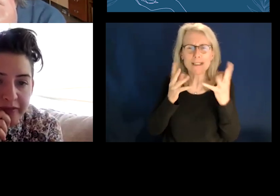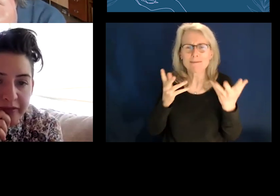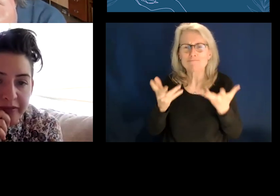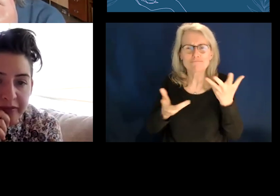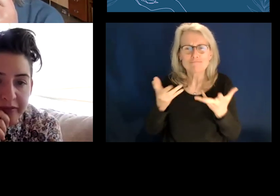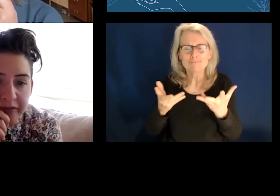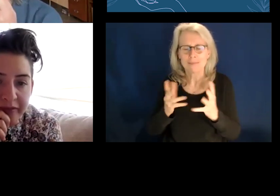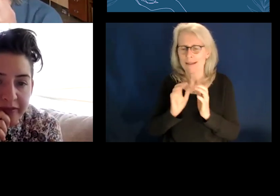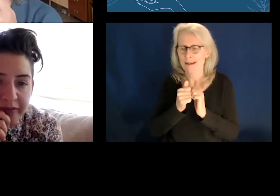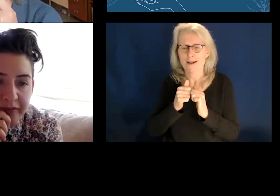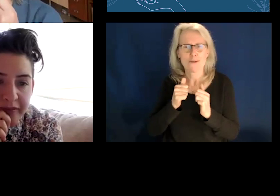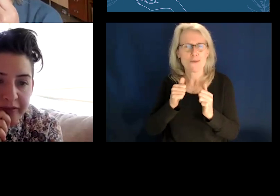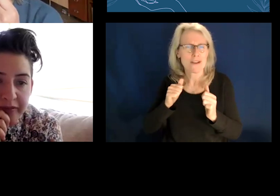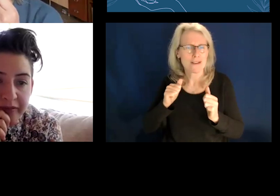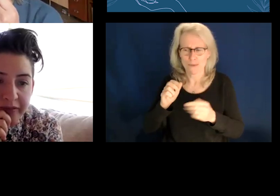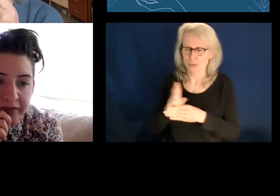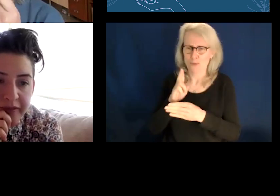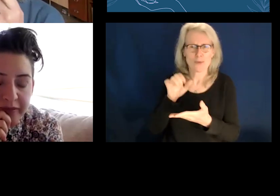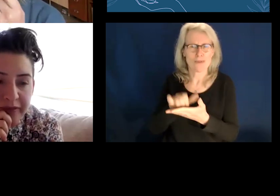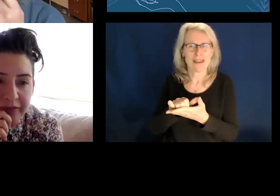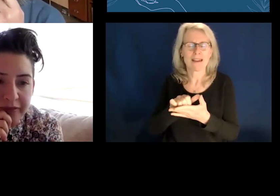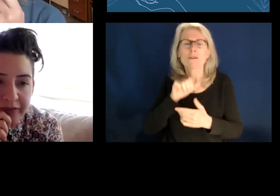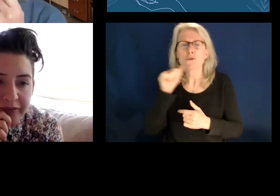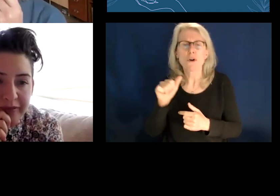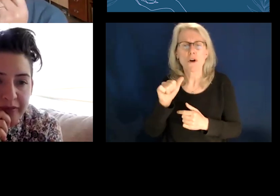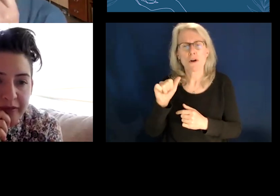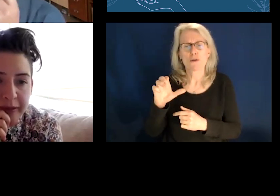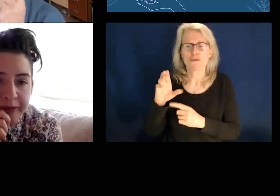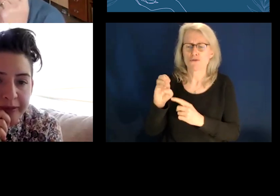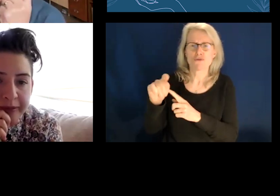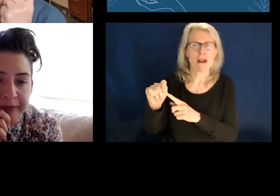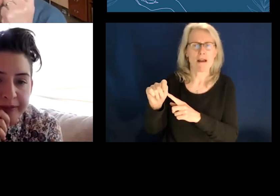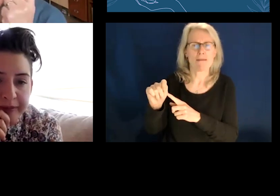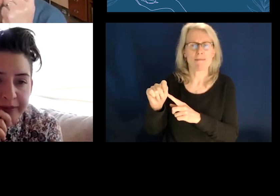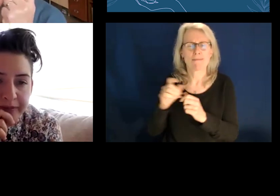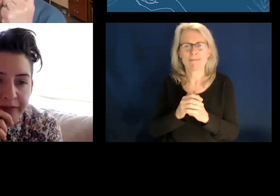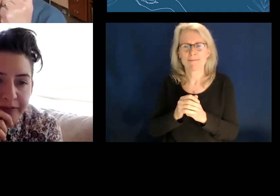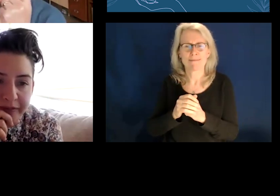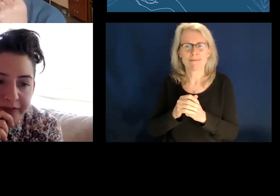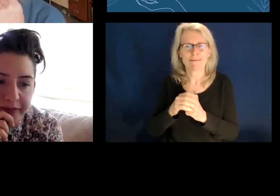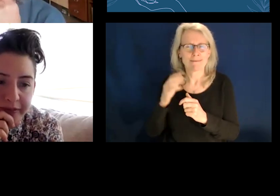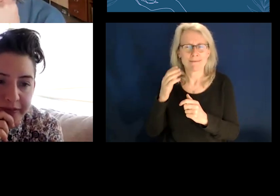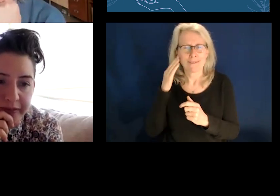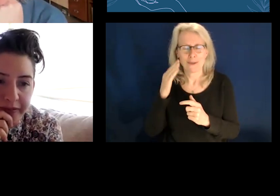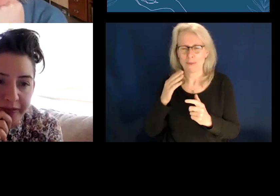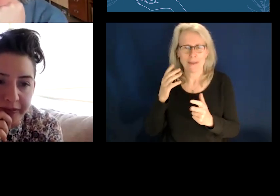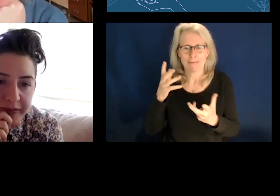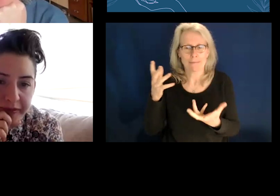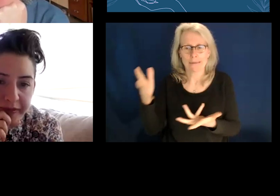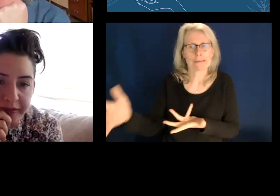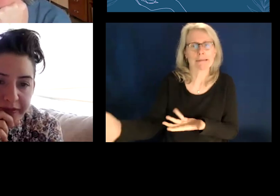creative moment versus the kind of craft thing that we have to do once we get all this mysterious raw material that we have to shape into